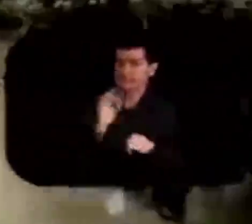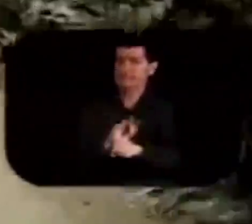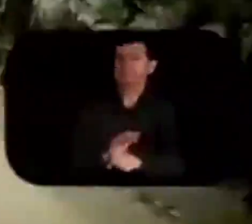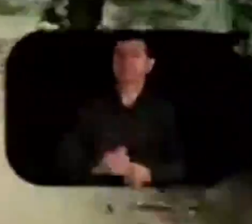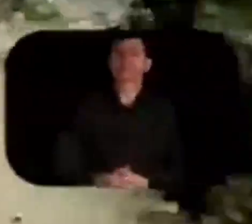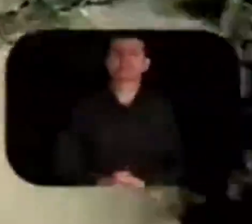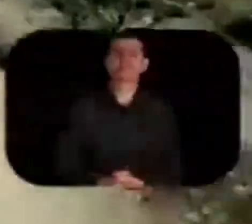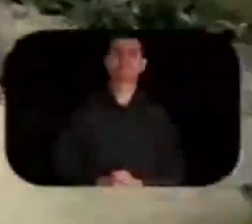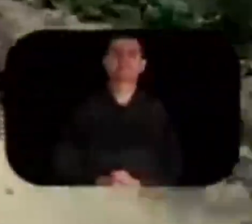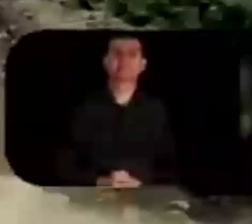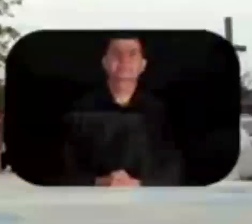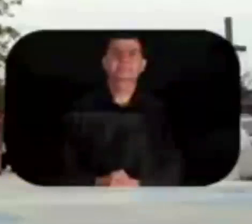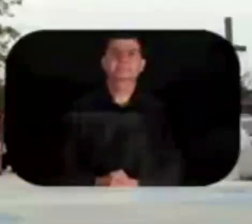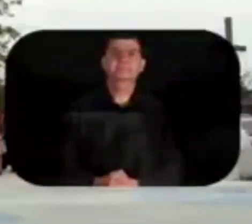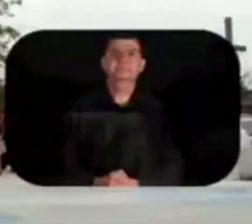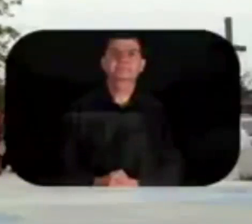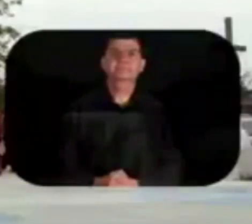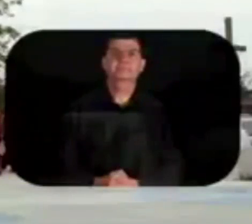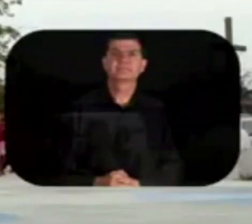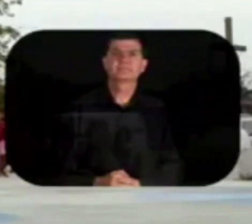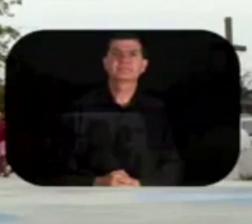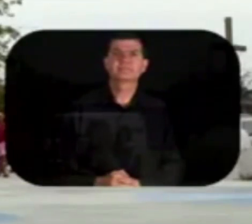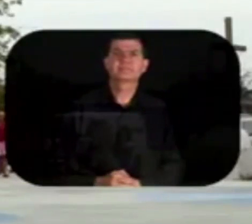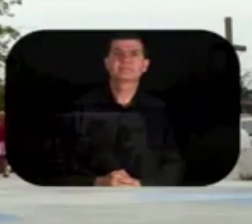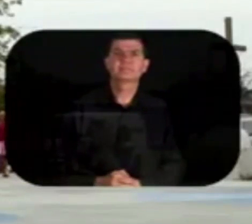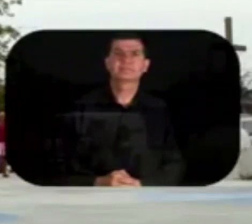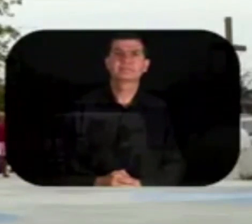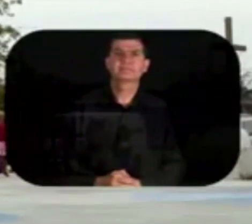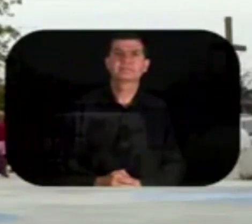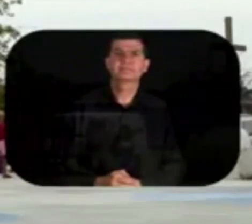the disabled people.